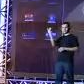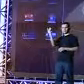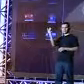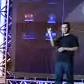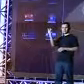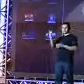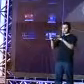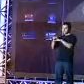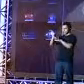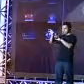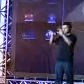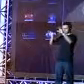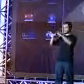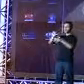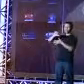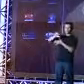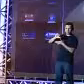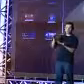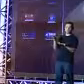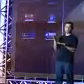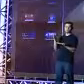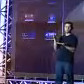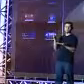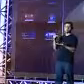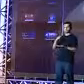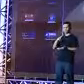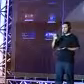and many, many other